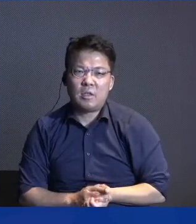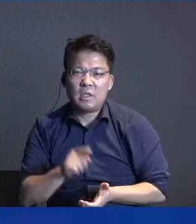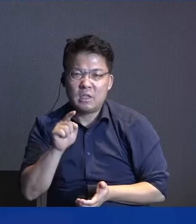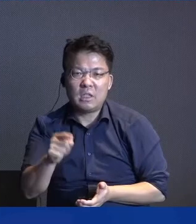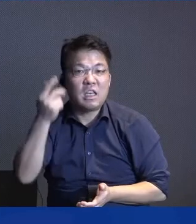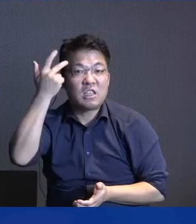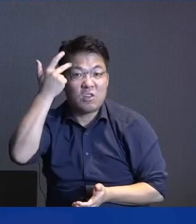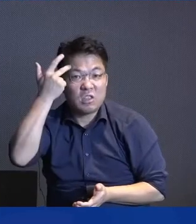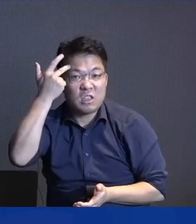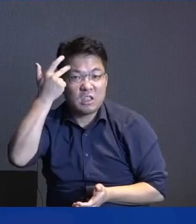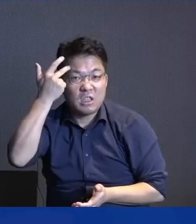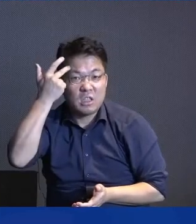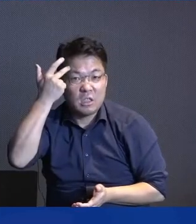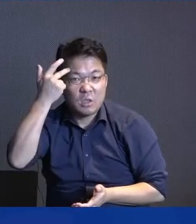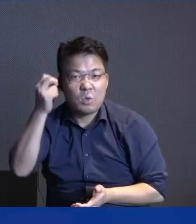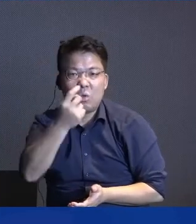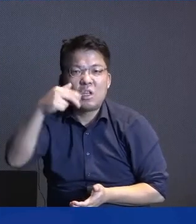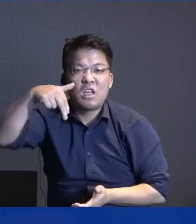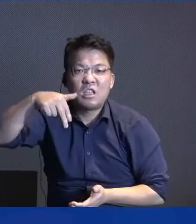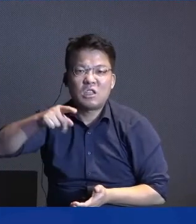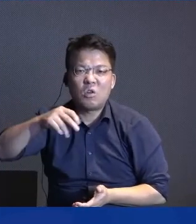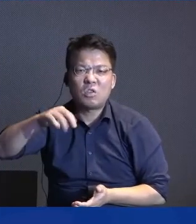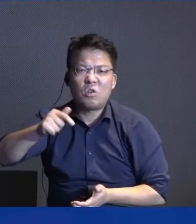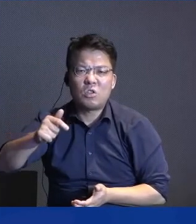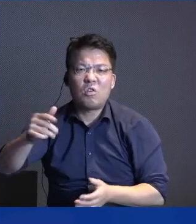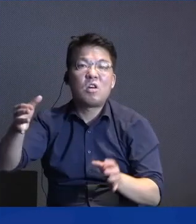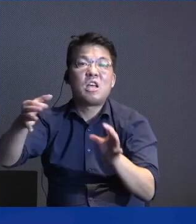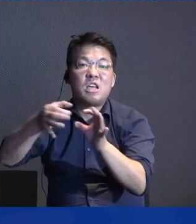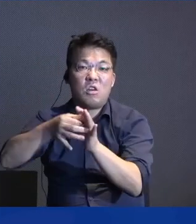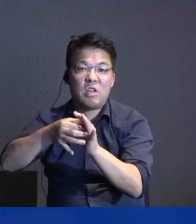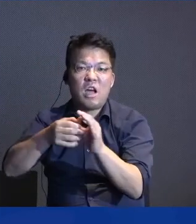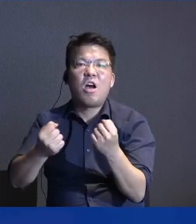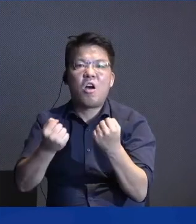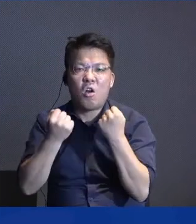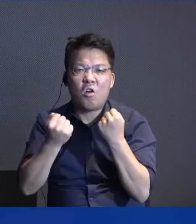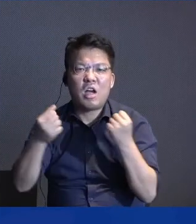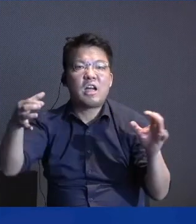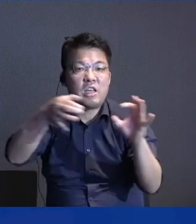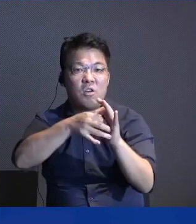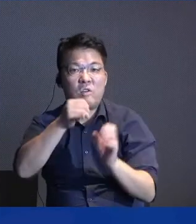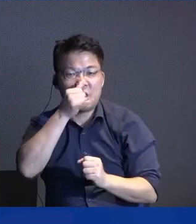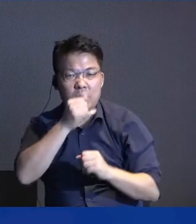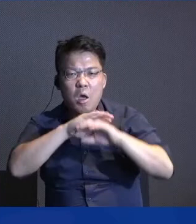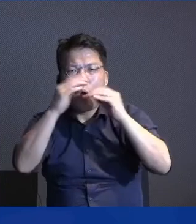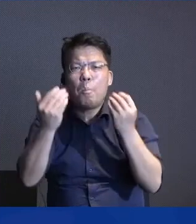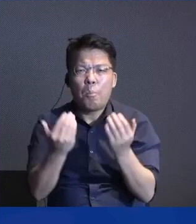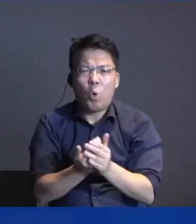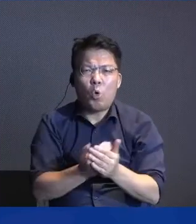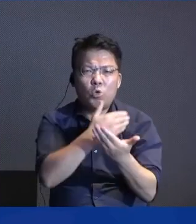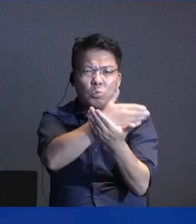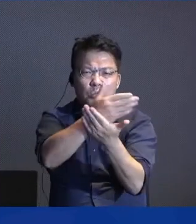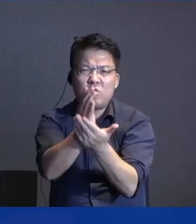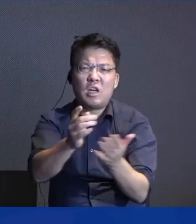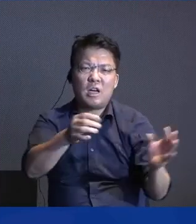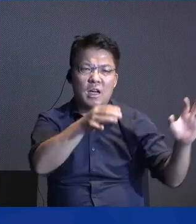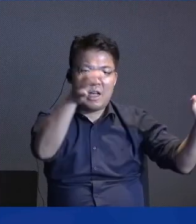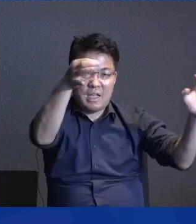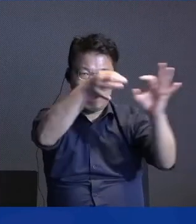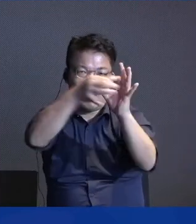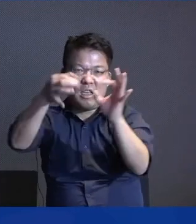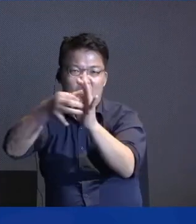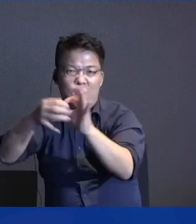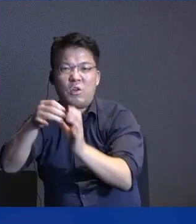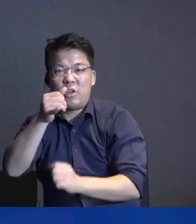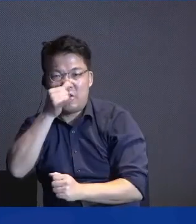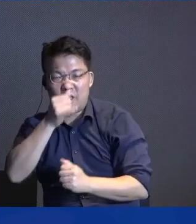So that's what I wanted to say. Thank you so much for the opportunity to talk in this conference.